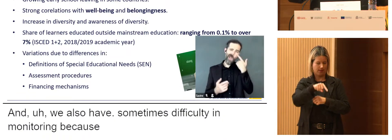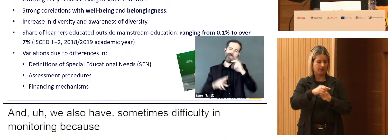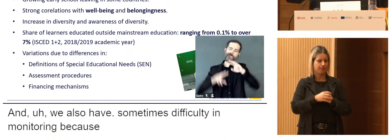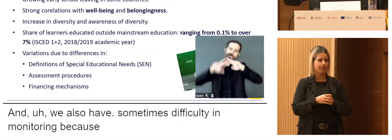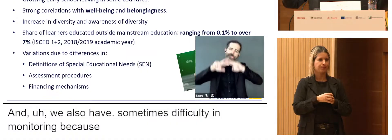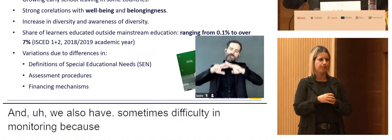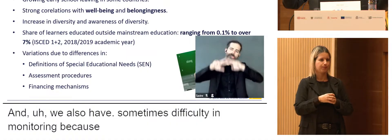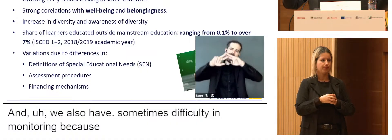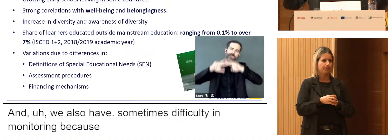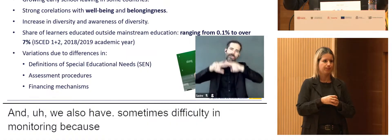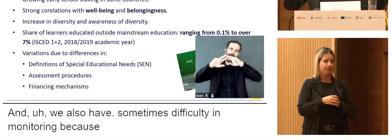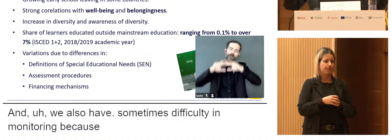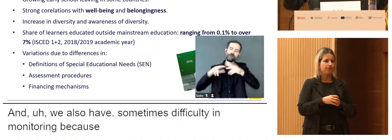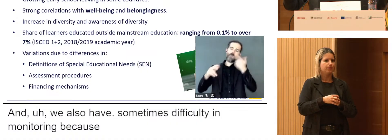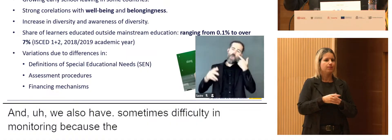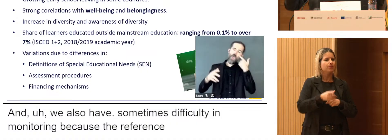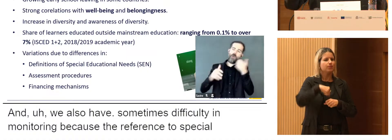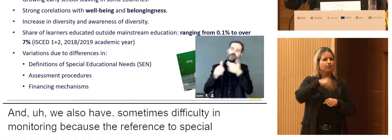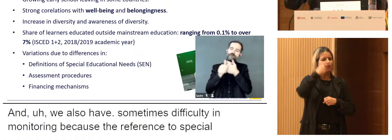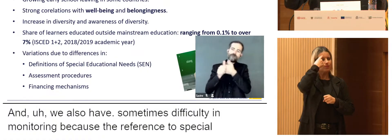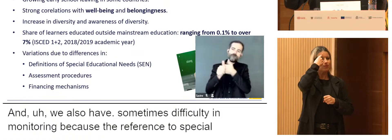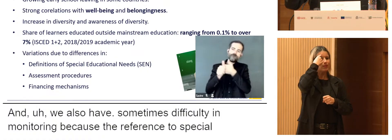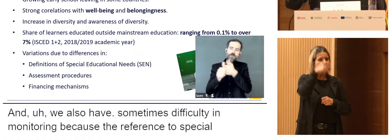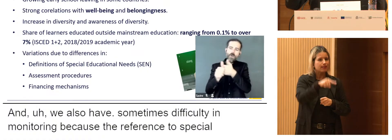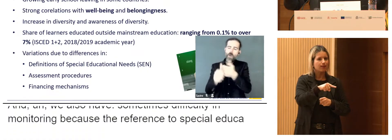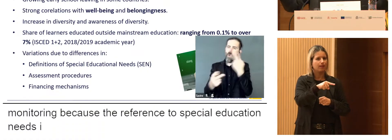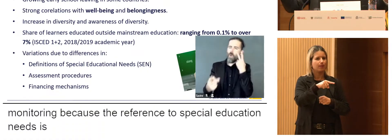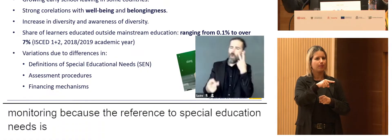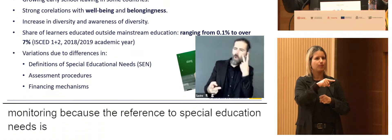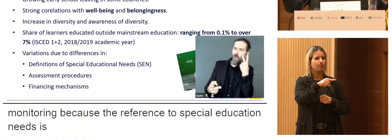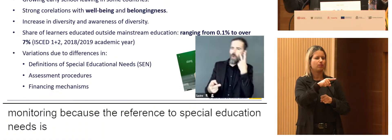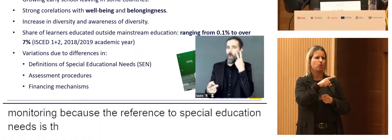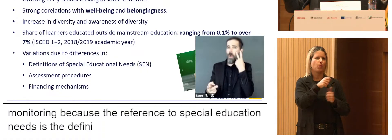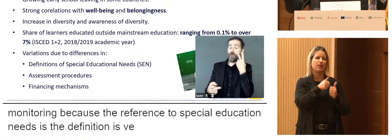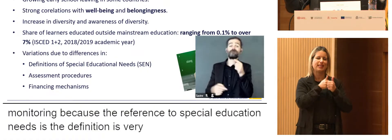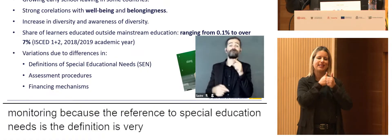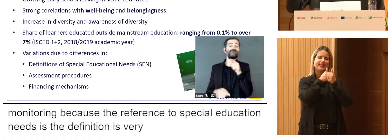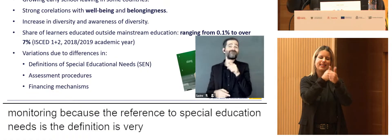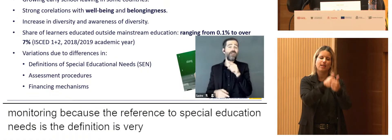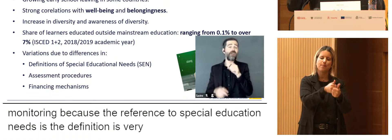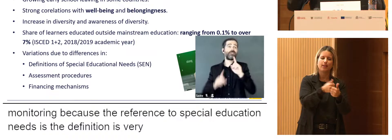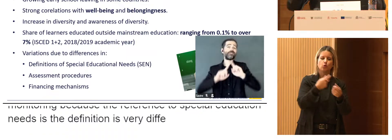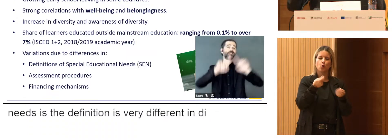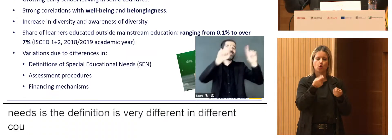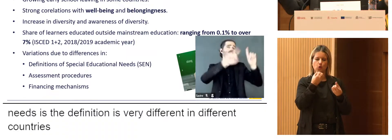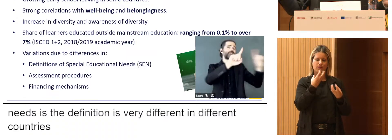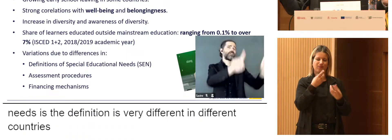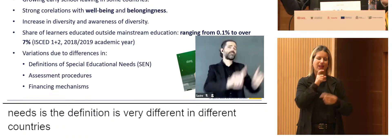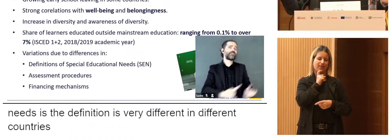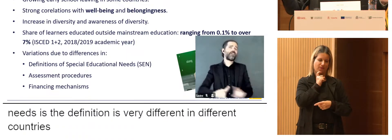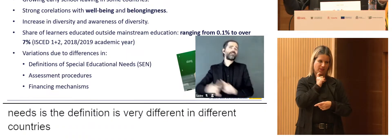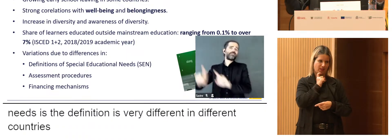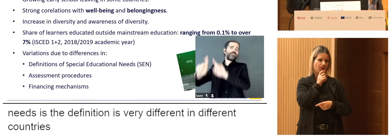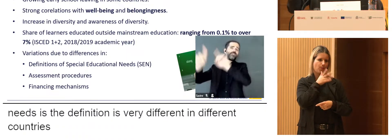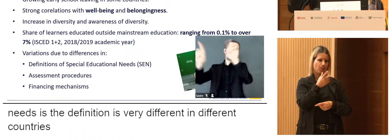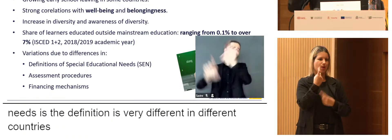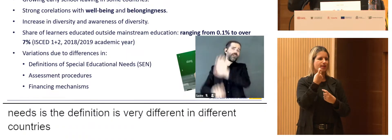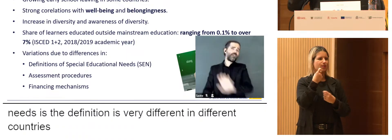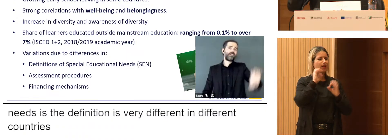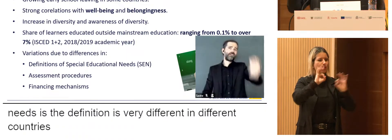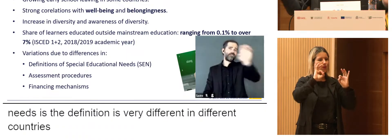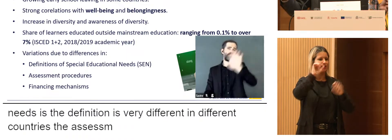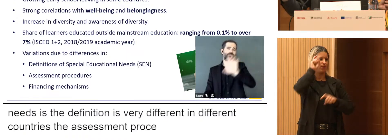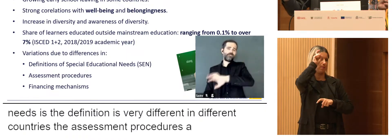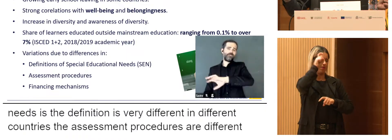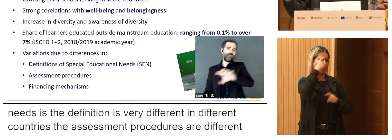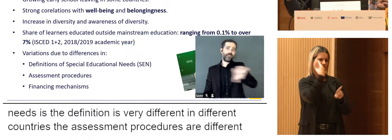the reference to special education needs, the definition is very different in different countries. The assessment procedures are different.